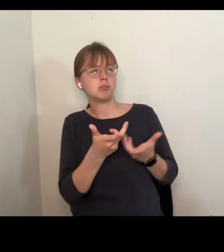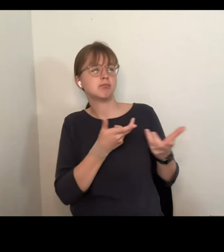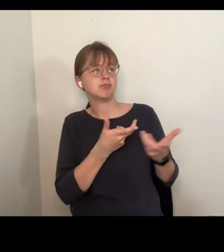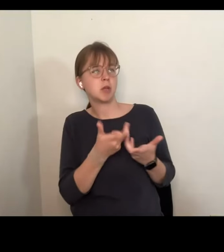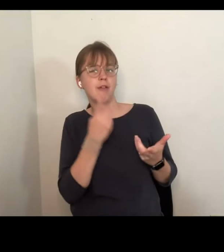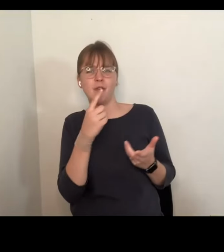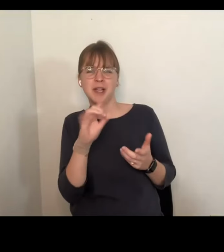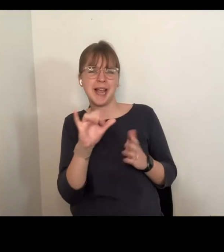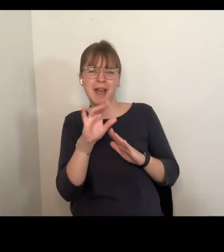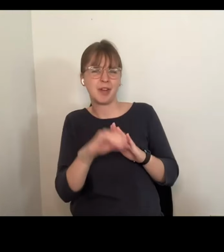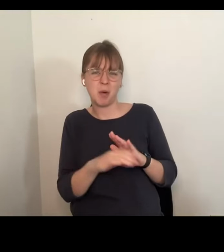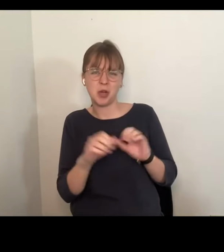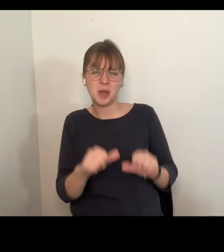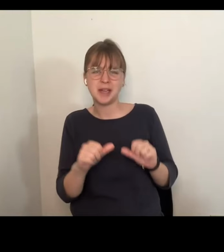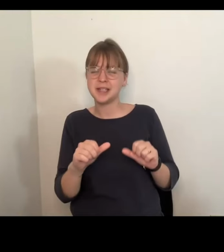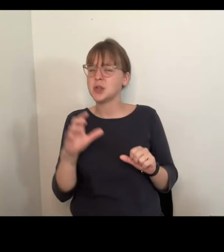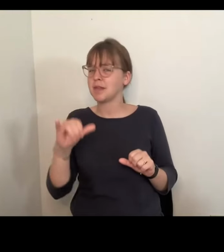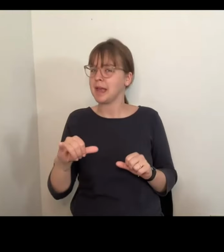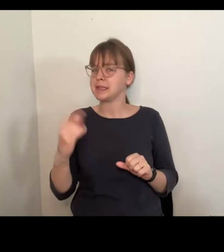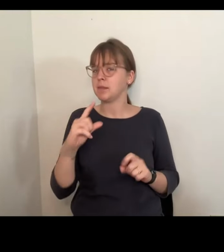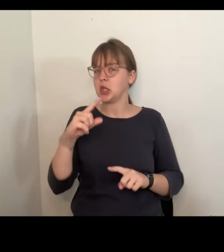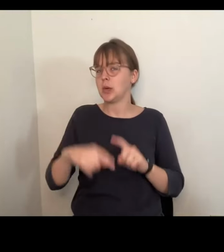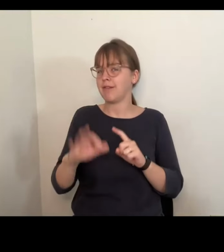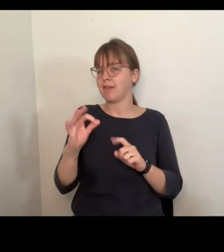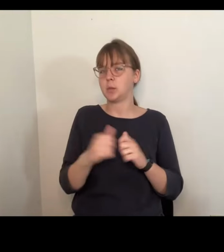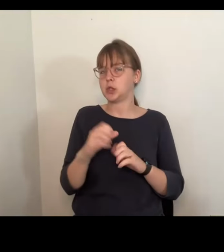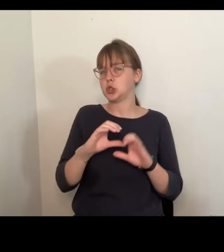now. So yes.